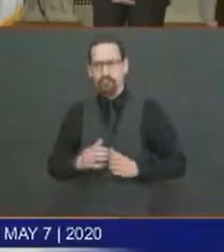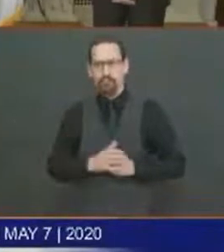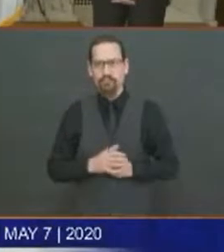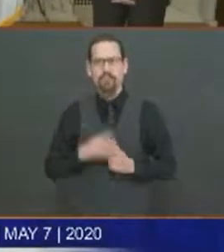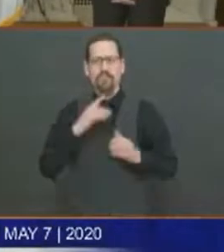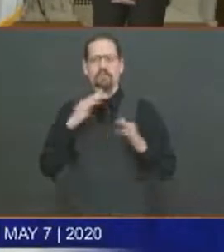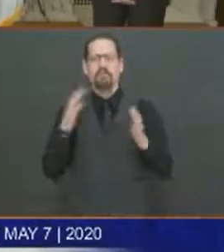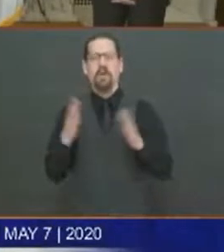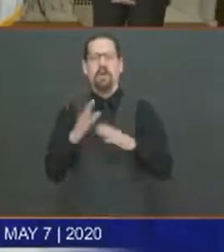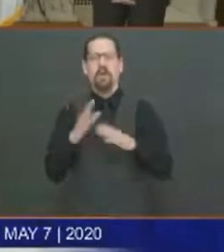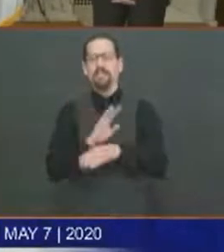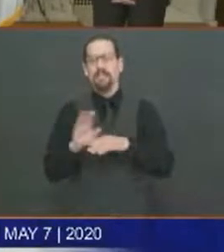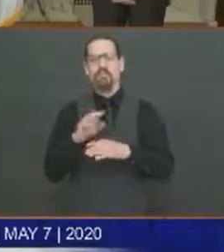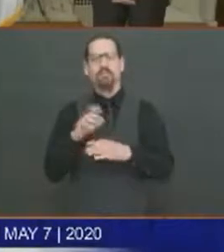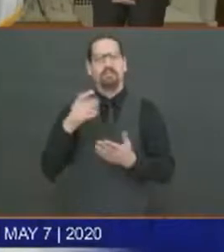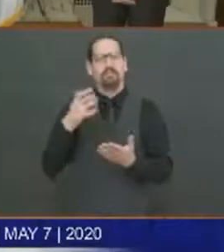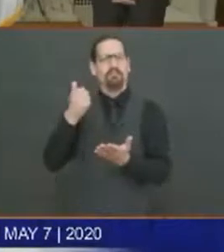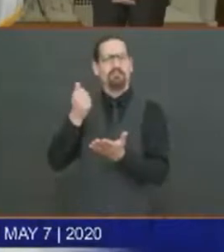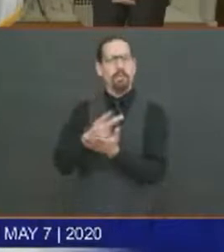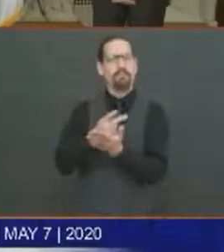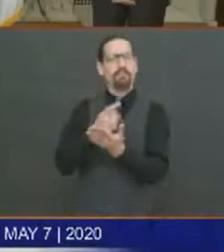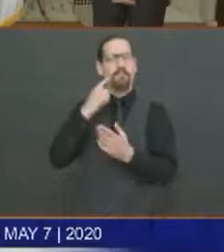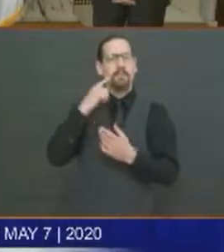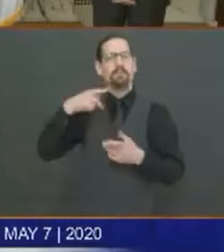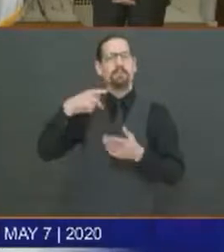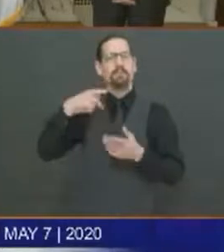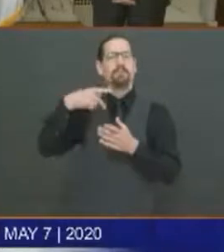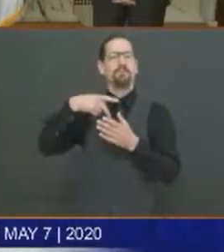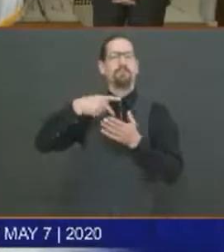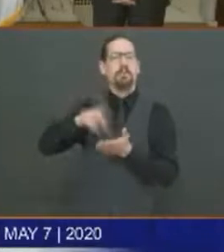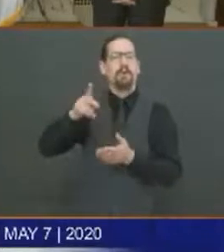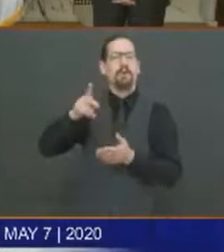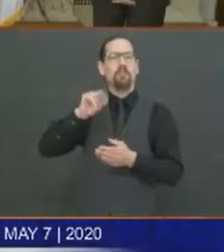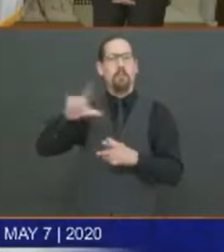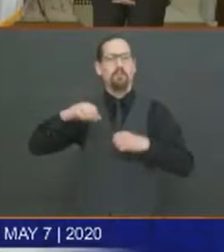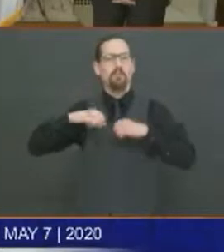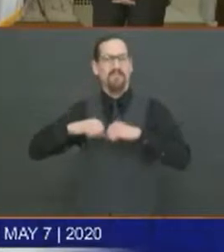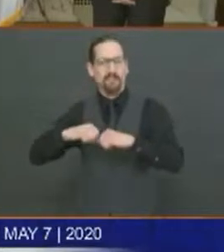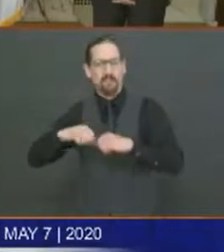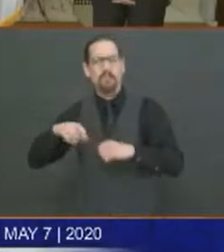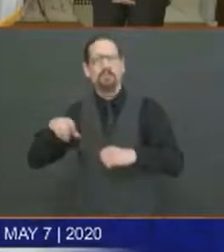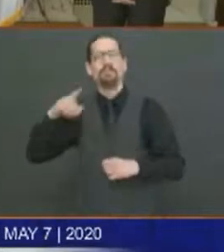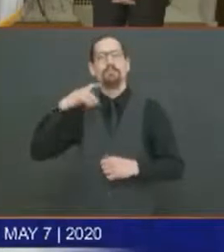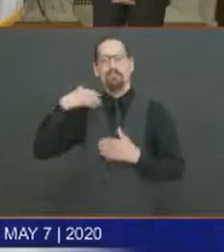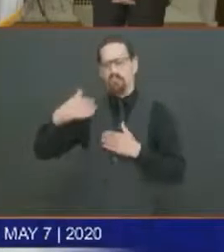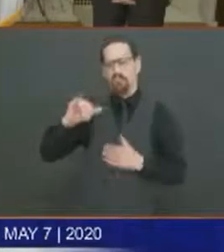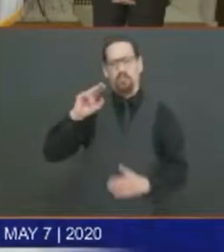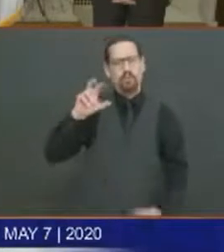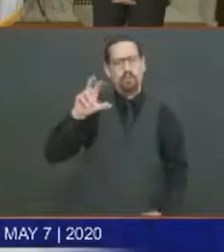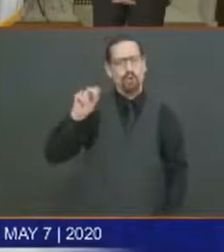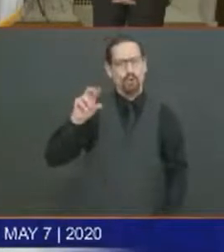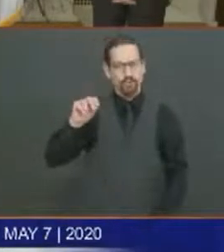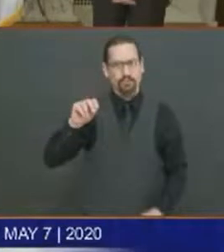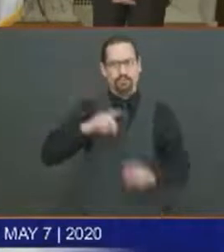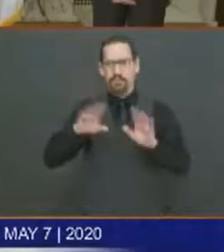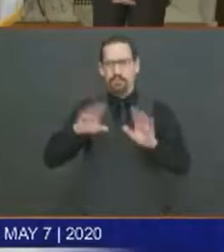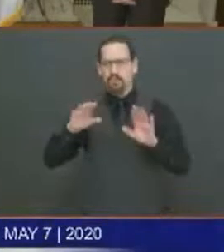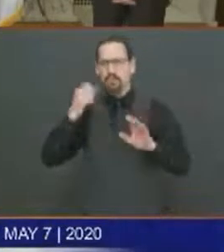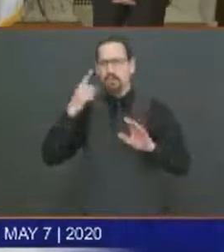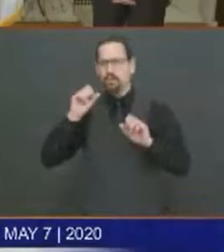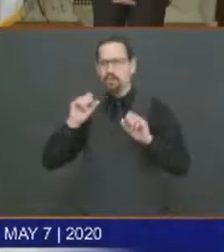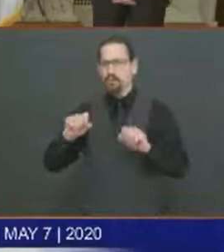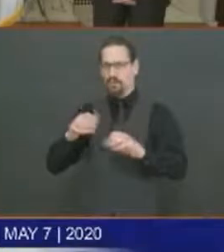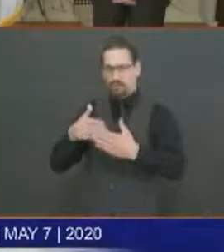June 30th expiration deadline without congressional action, but don't know to what extent they can reopen by then. What is your